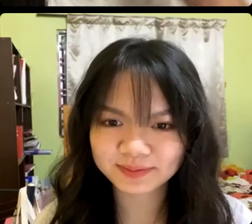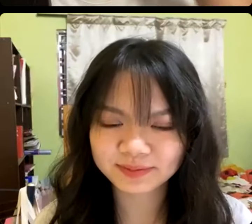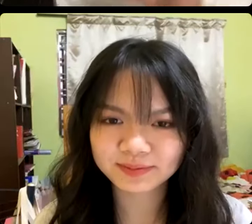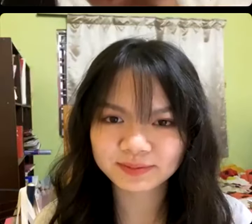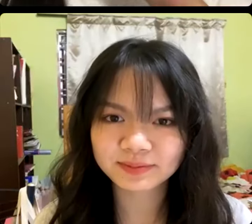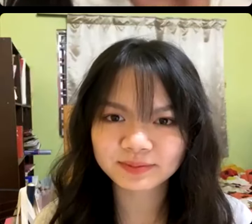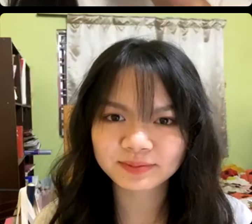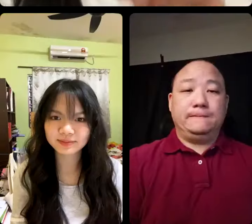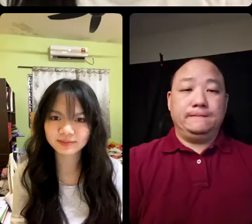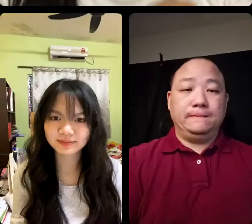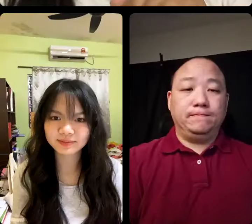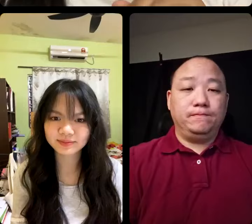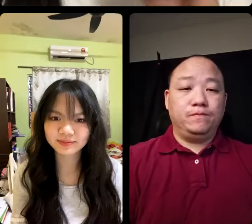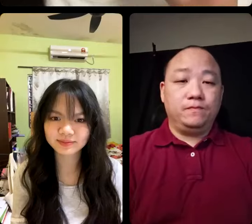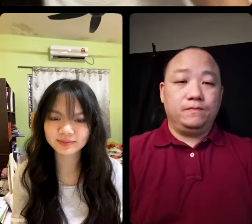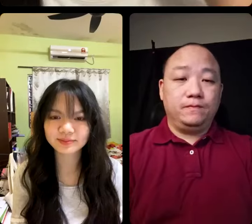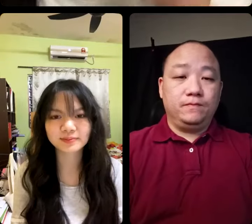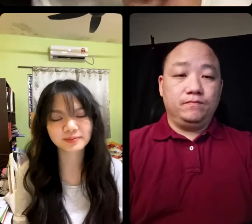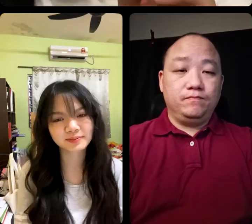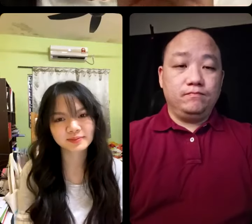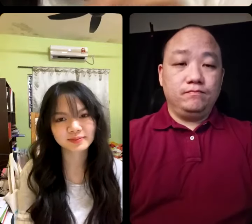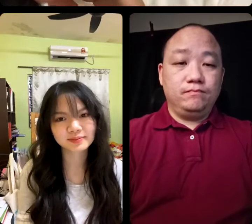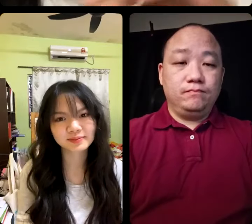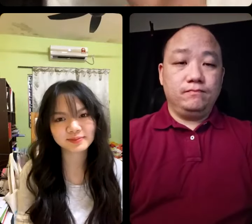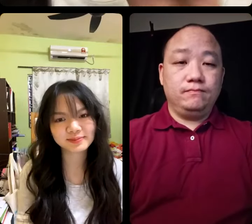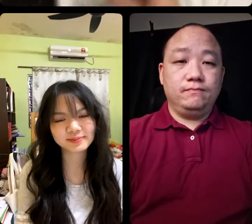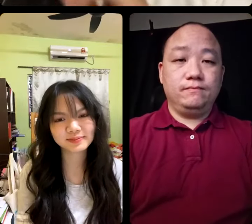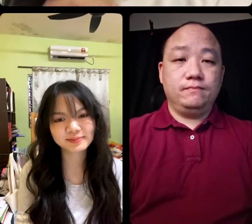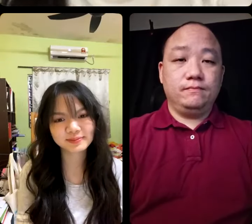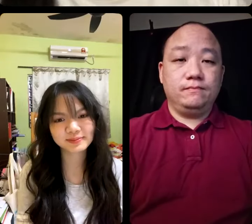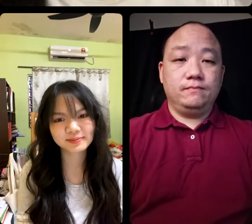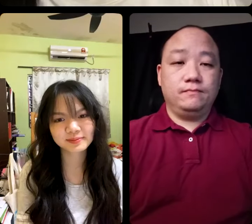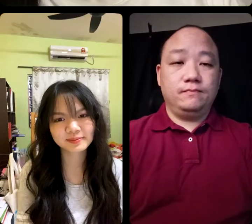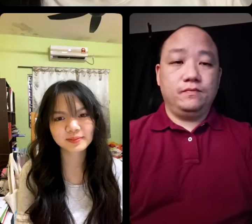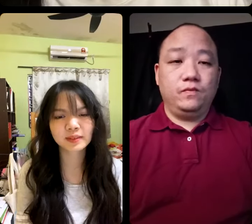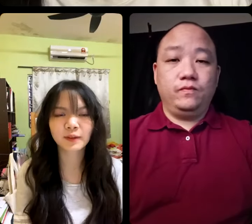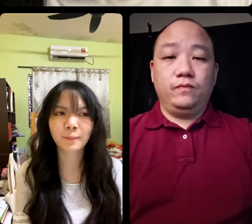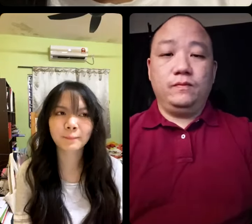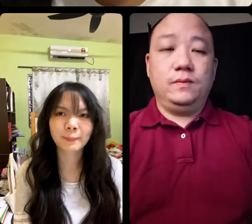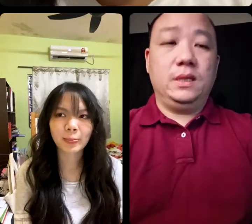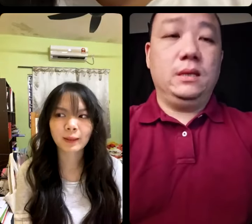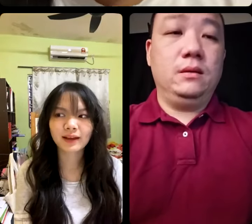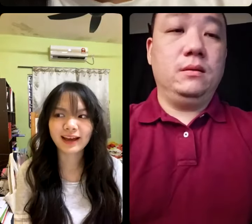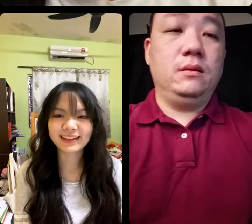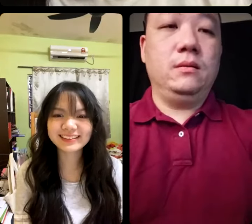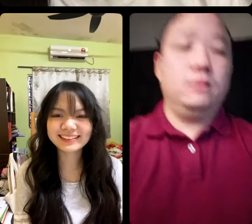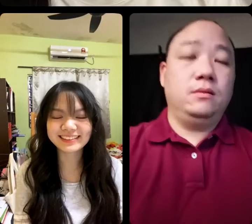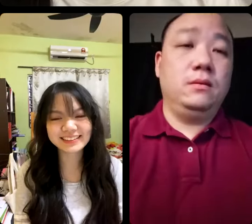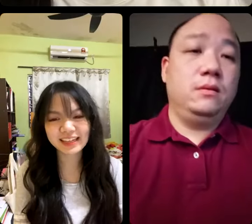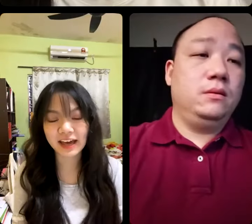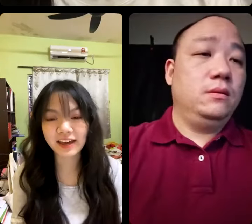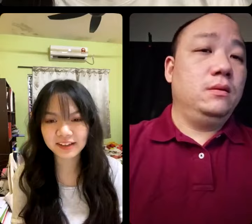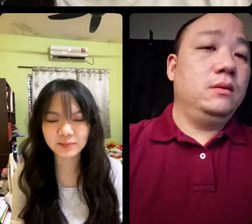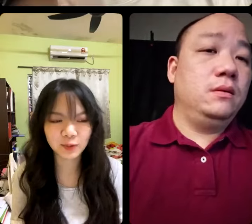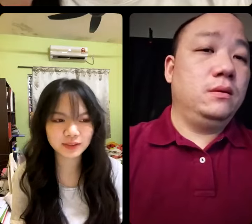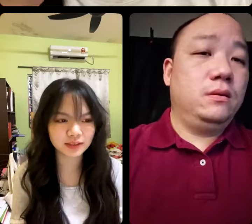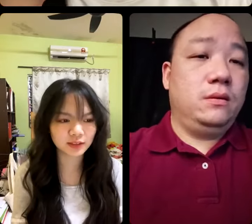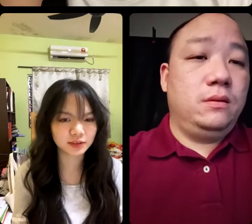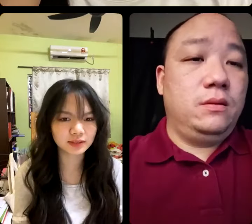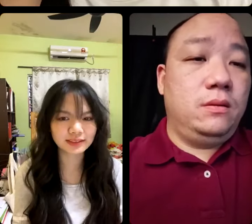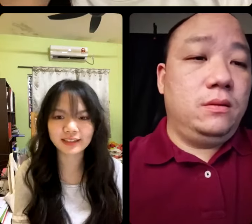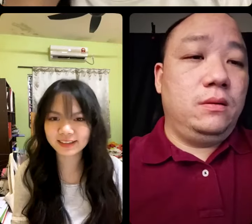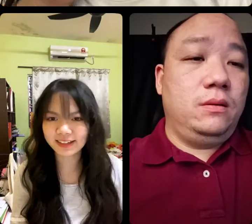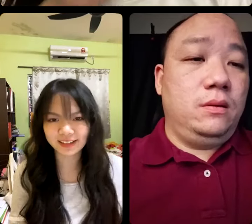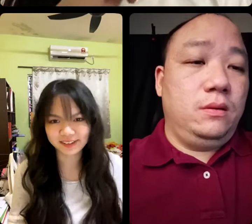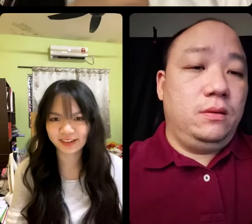that you don't like to do? Like what is the one thing that you don't like to do, Felicia? I think the thing that I hate the most is